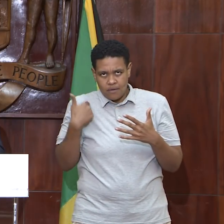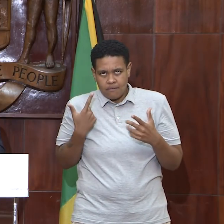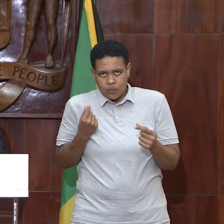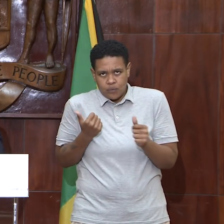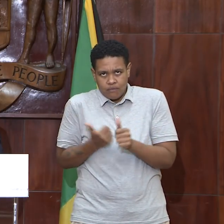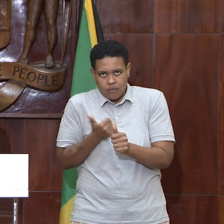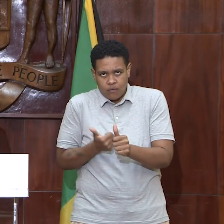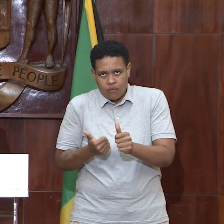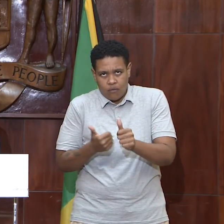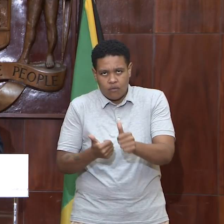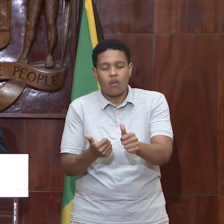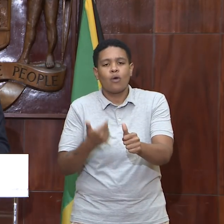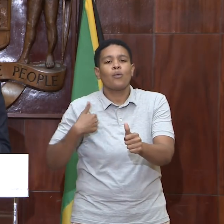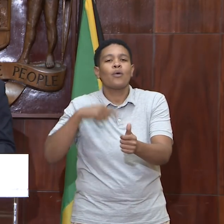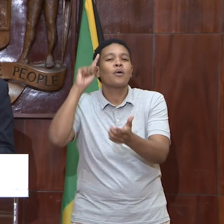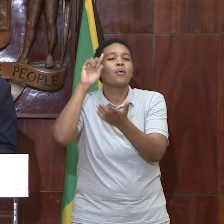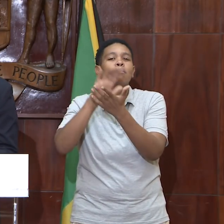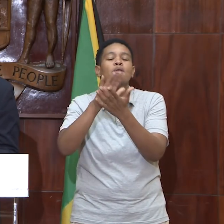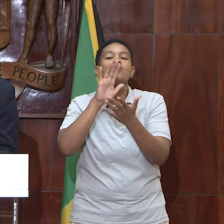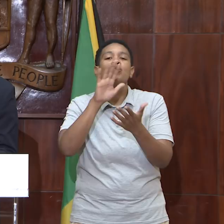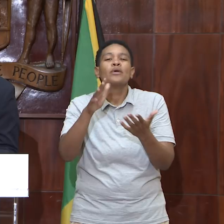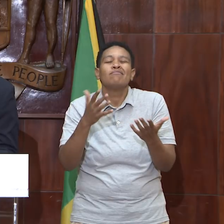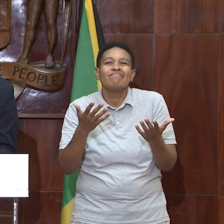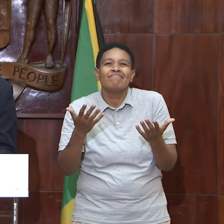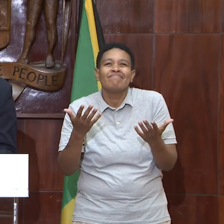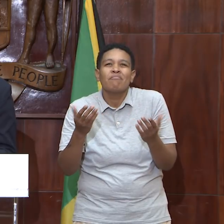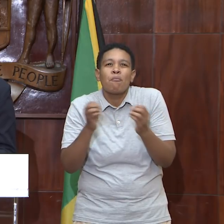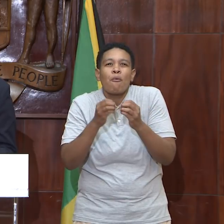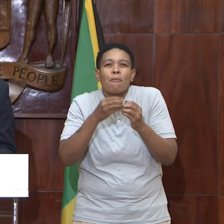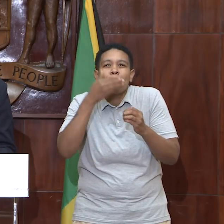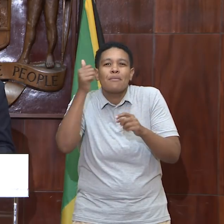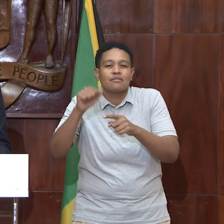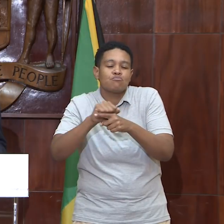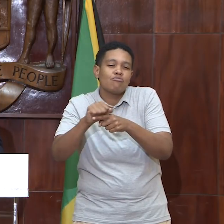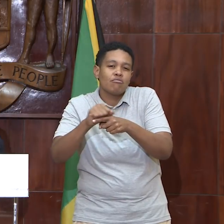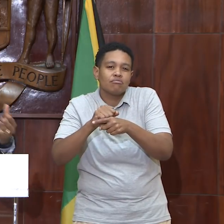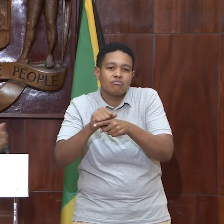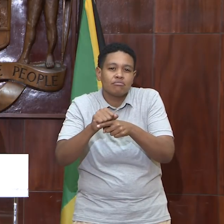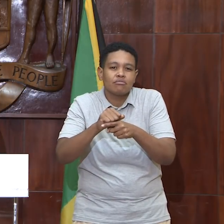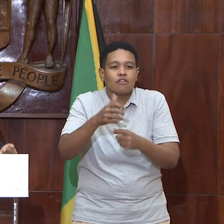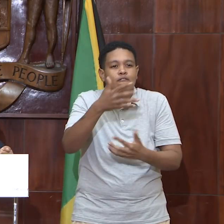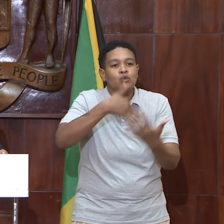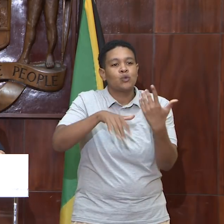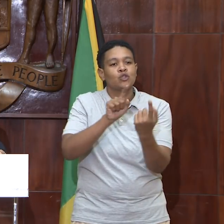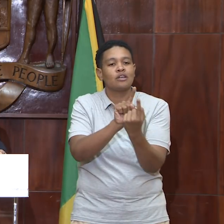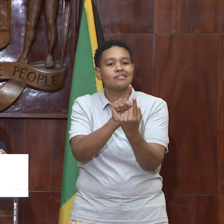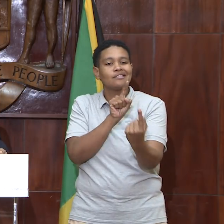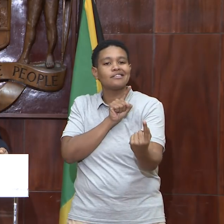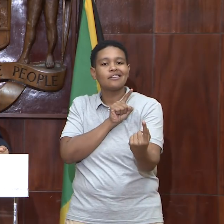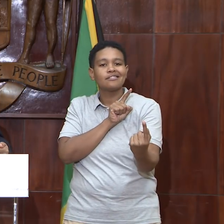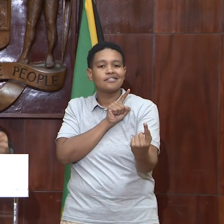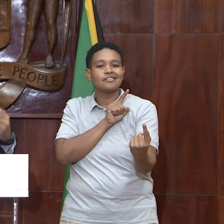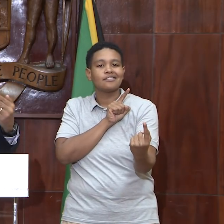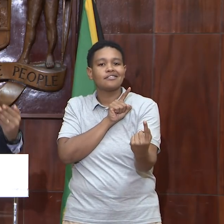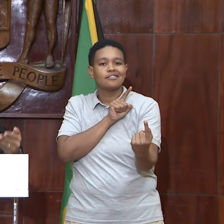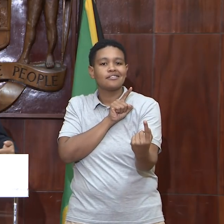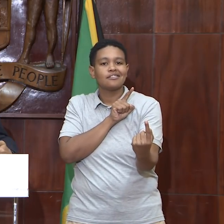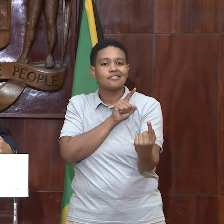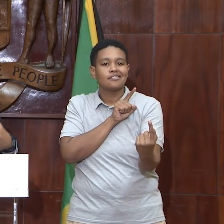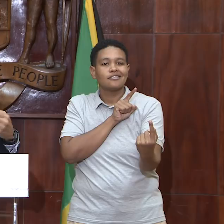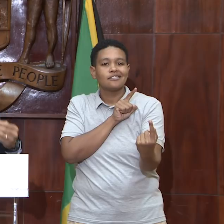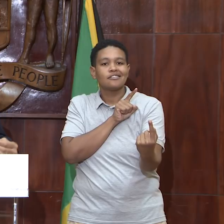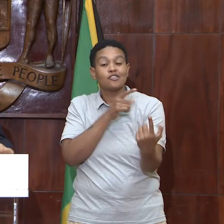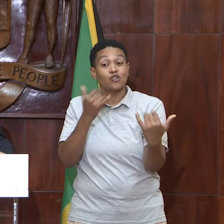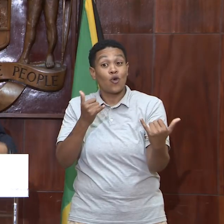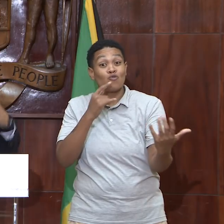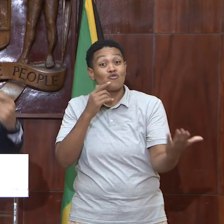believe will inure to greater practice of social distancing, which is what is now